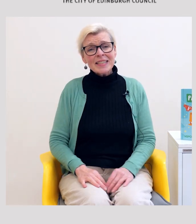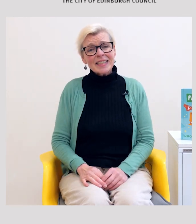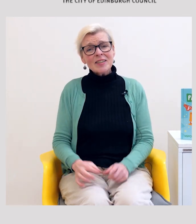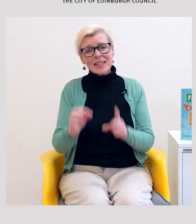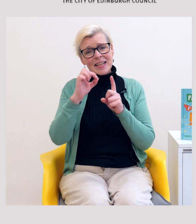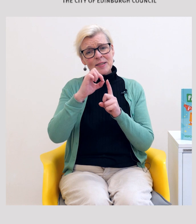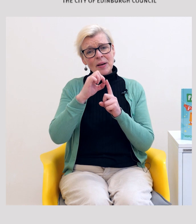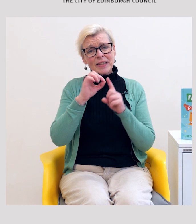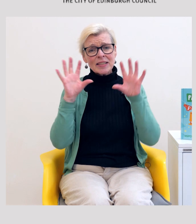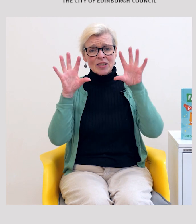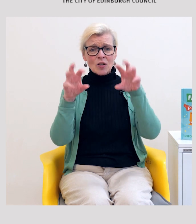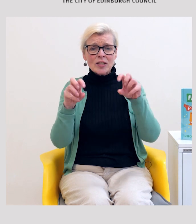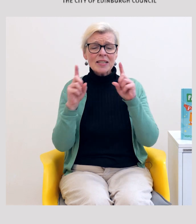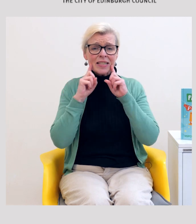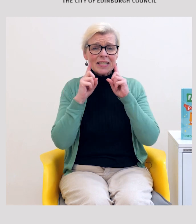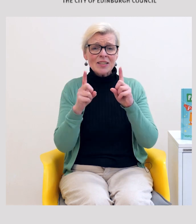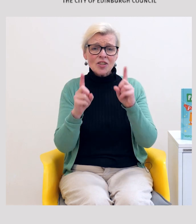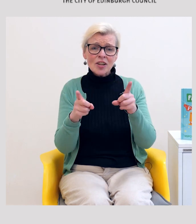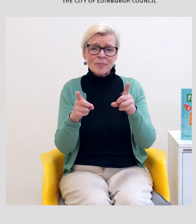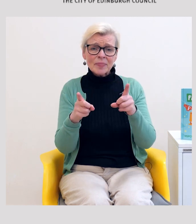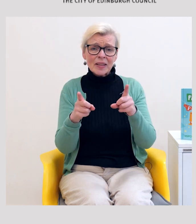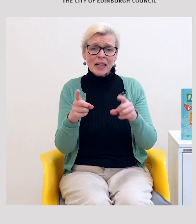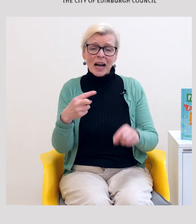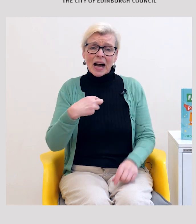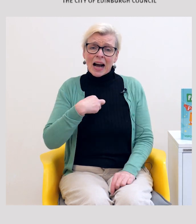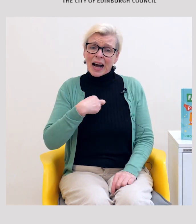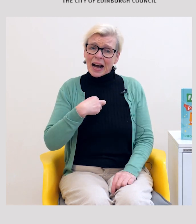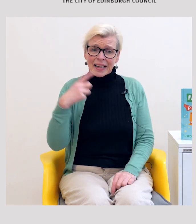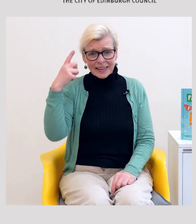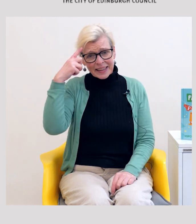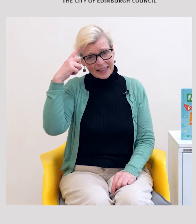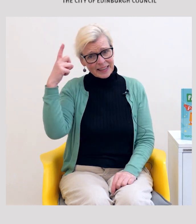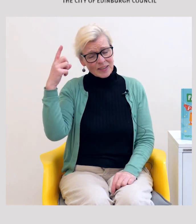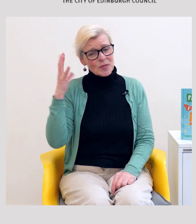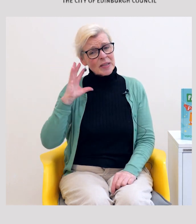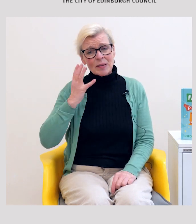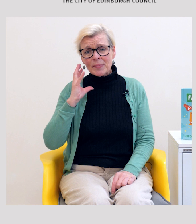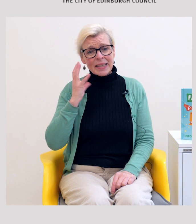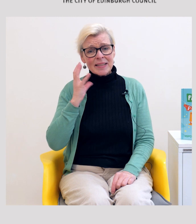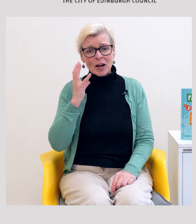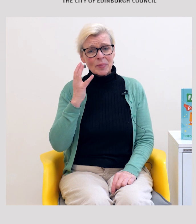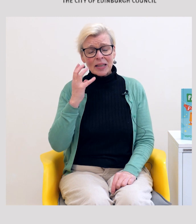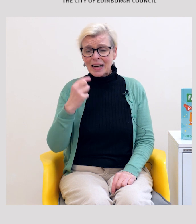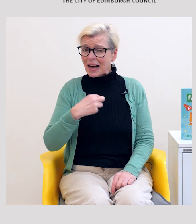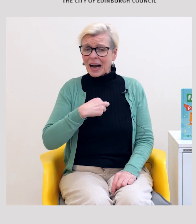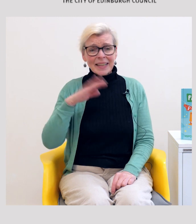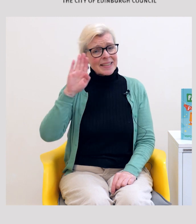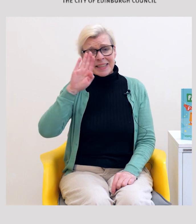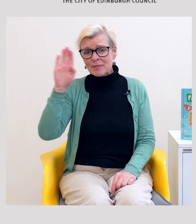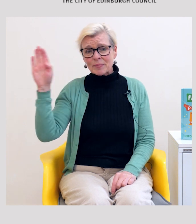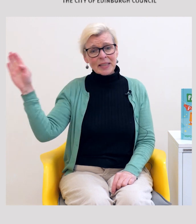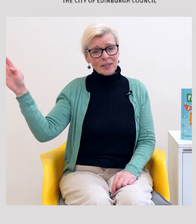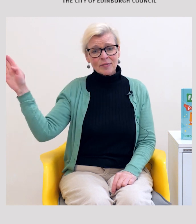Oh dear, says Pantosaurus's teacher. I think there's been a mix-up.